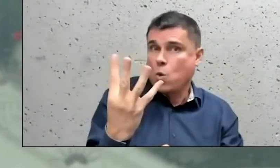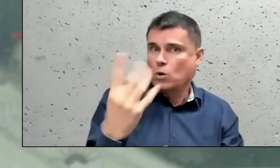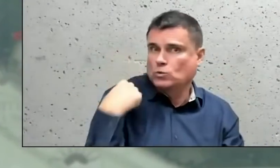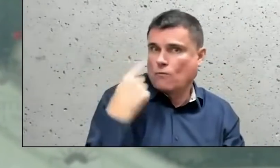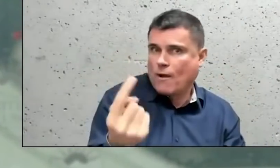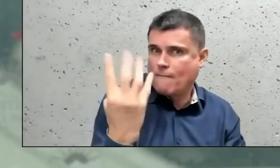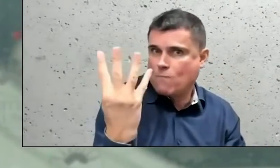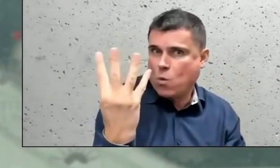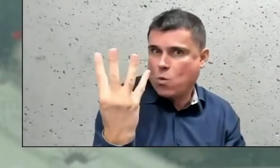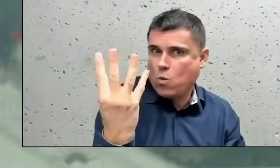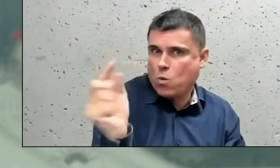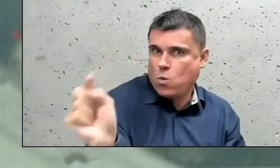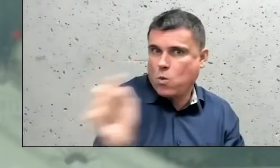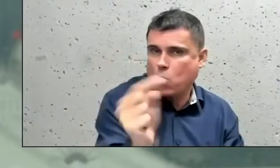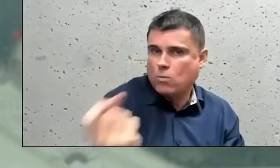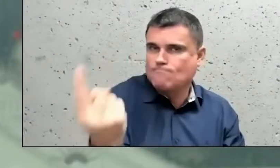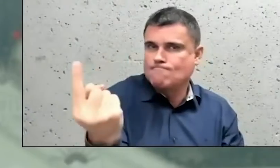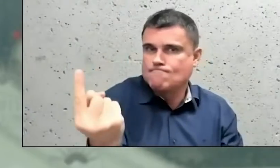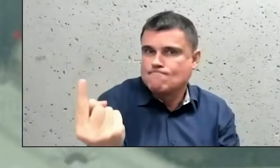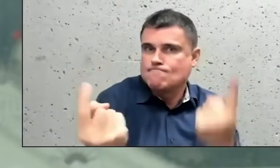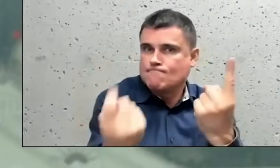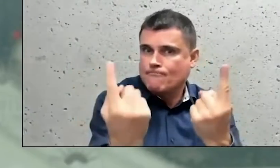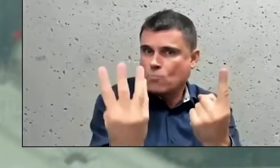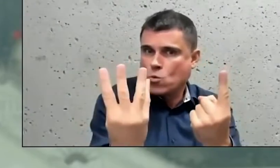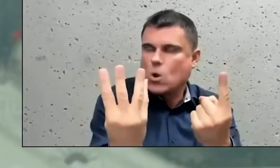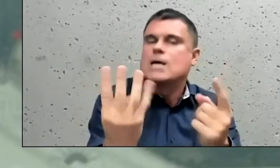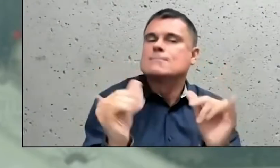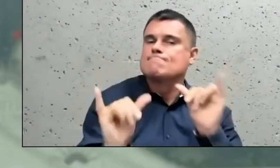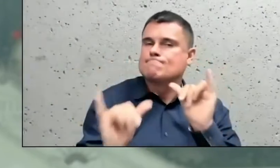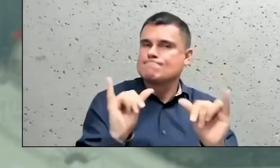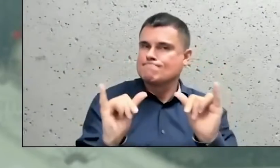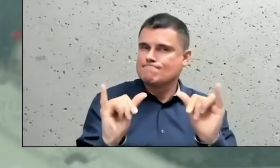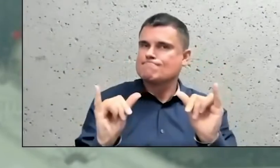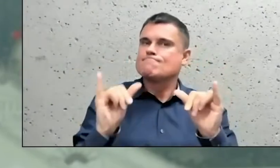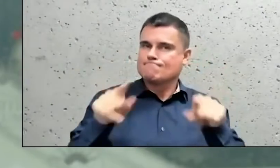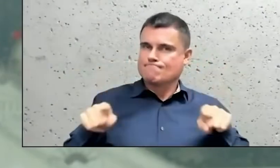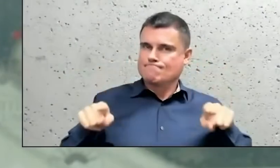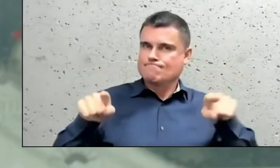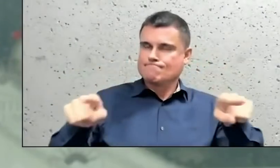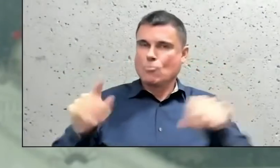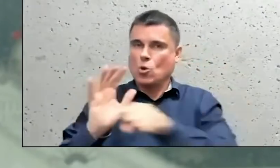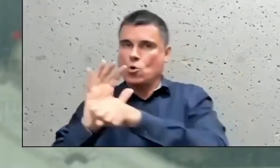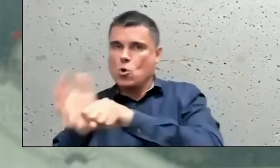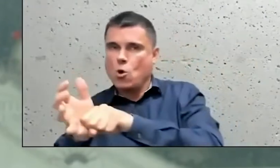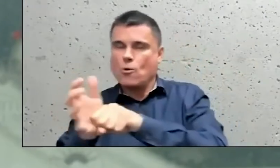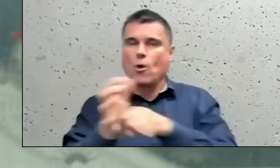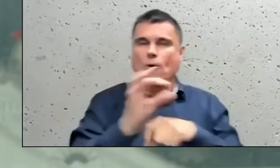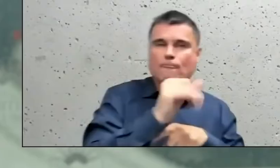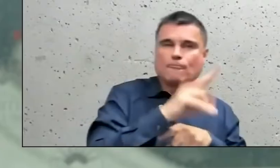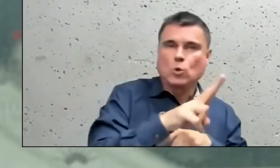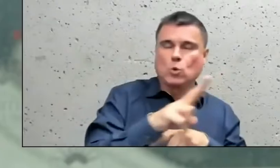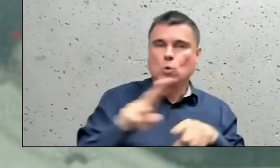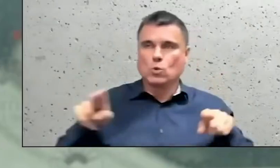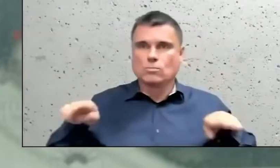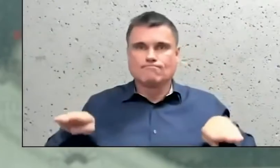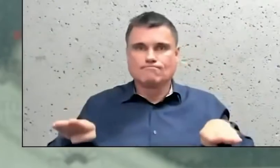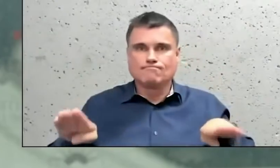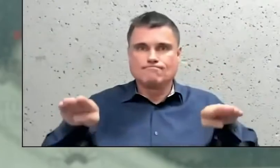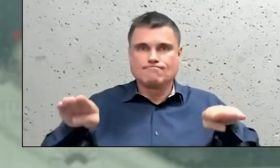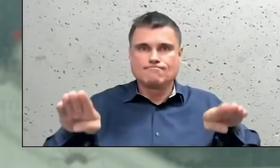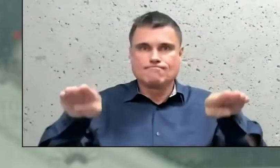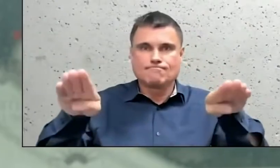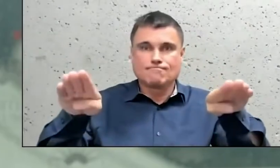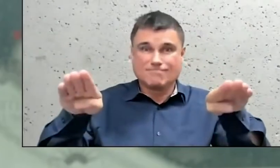to us that this virus also circulates and can cause illness. And every person in our province is eligible to get